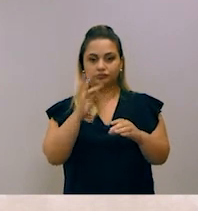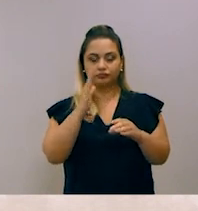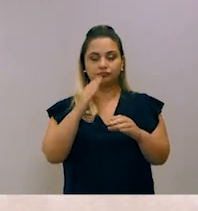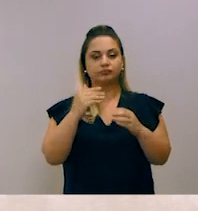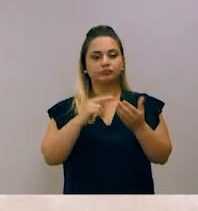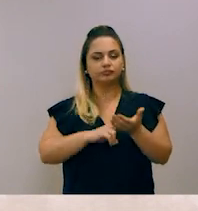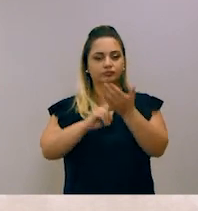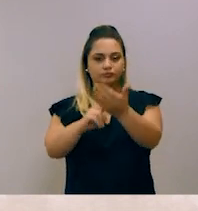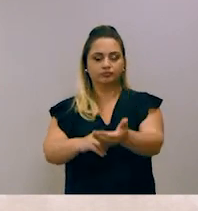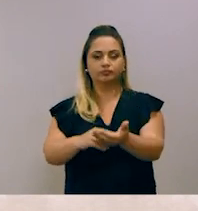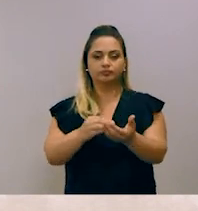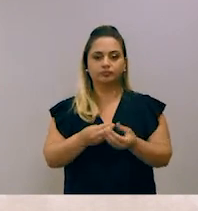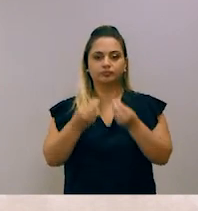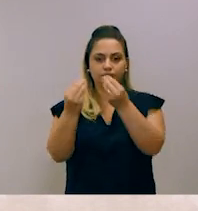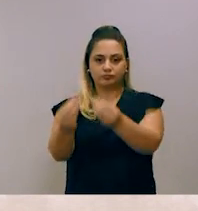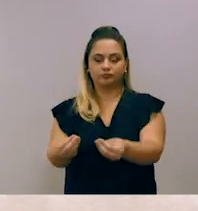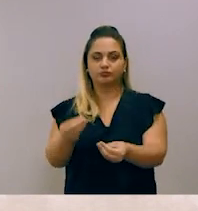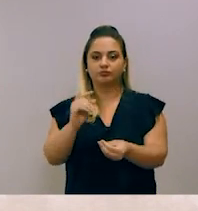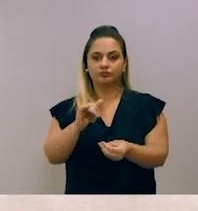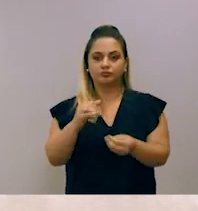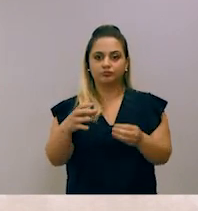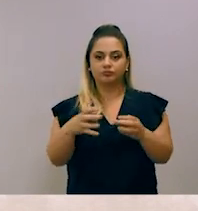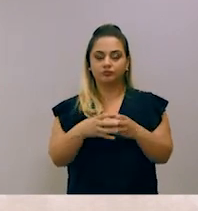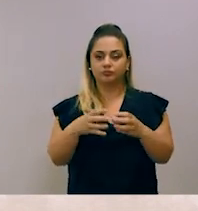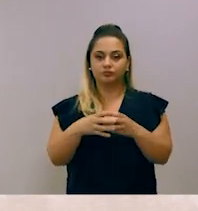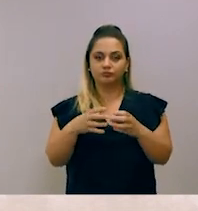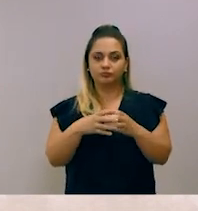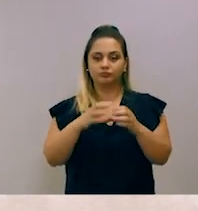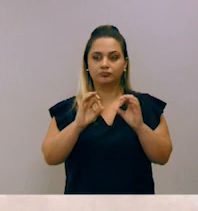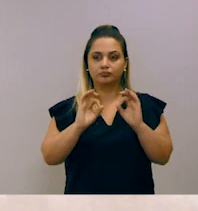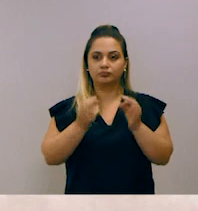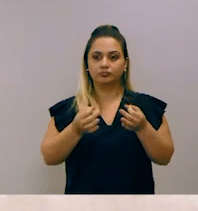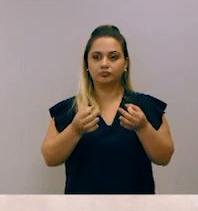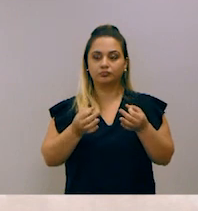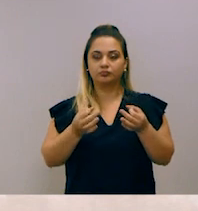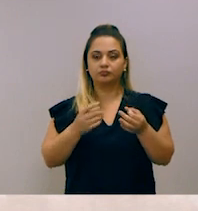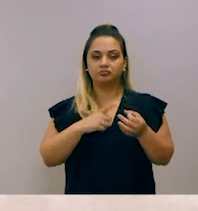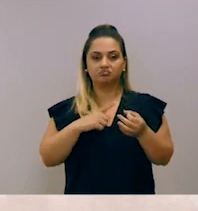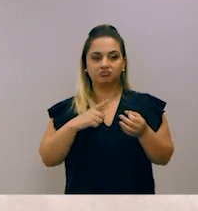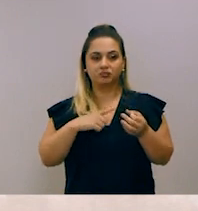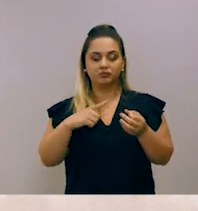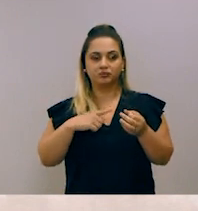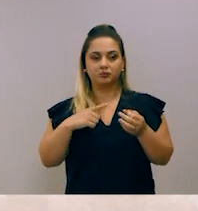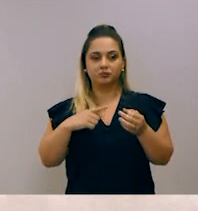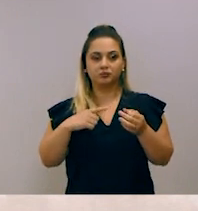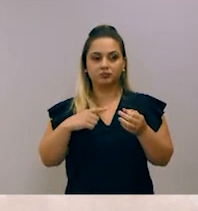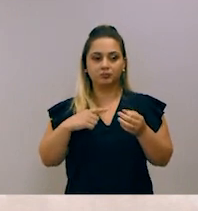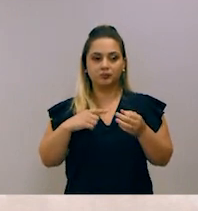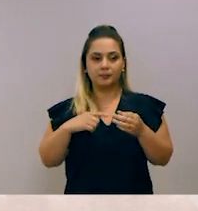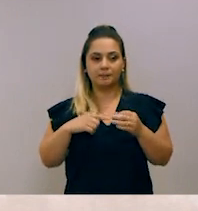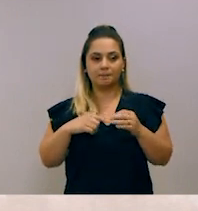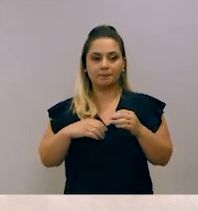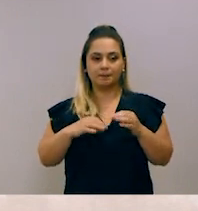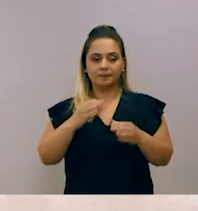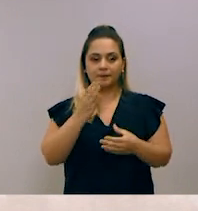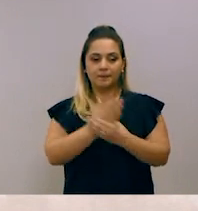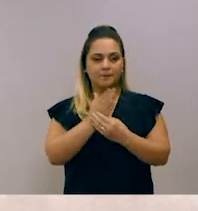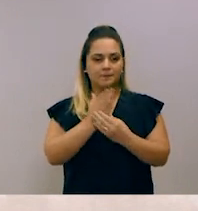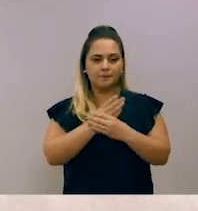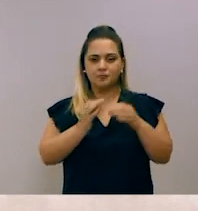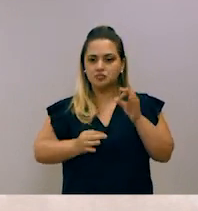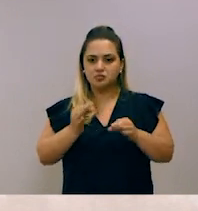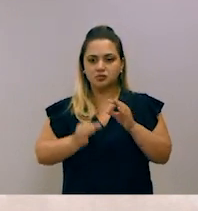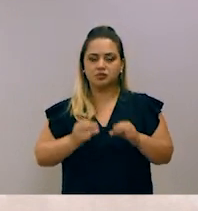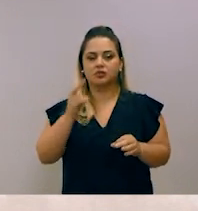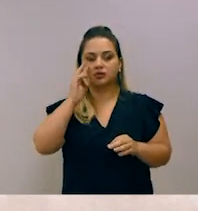ruling that was made, and also if that ruling is